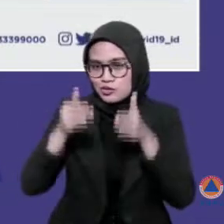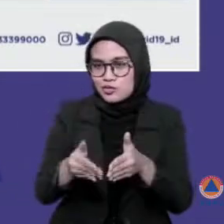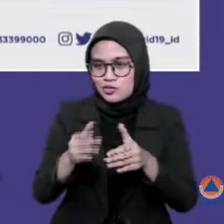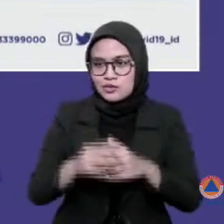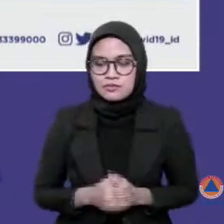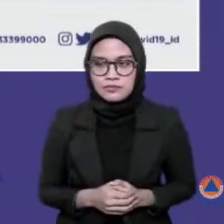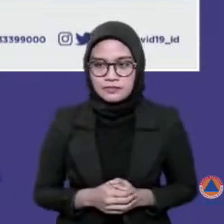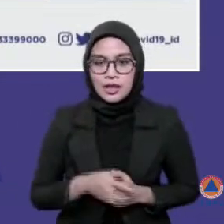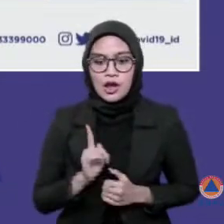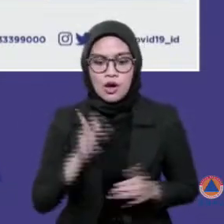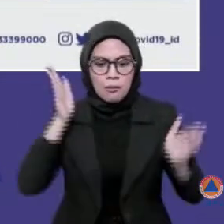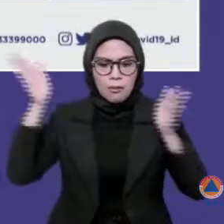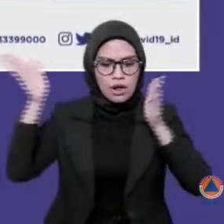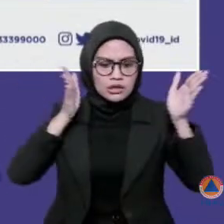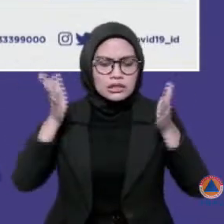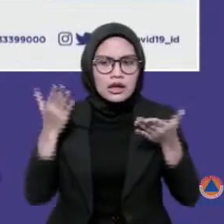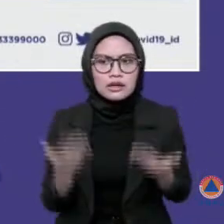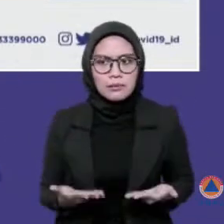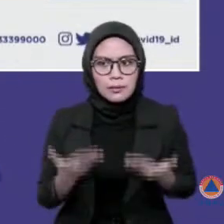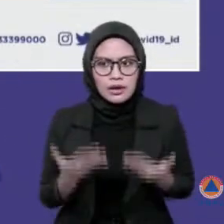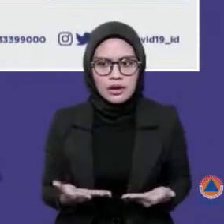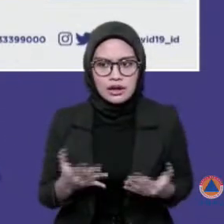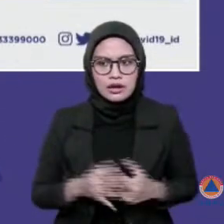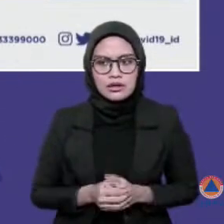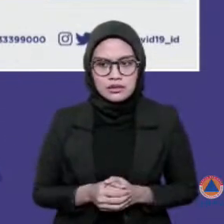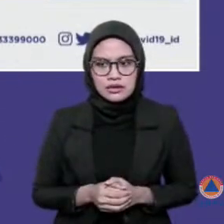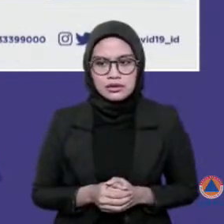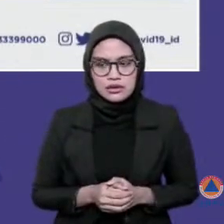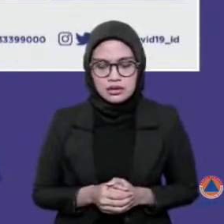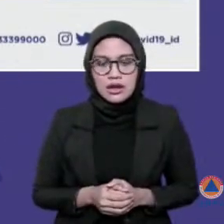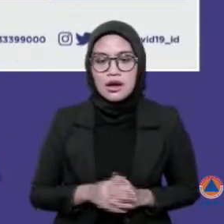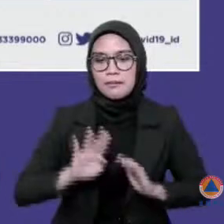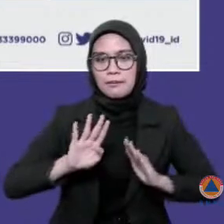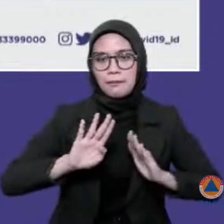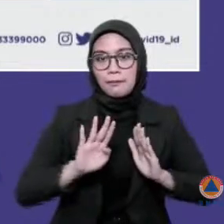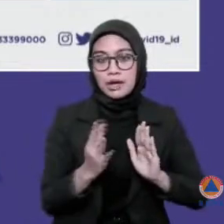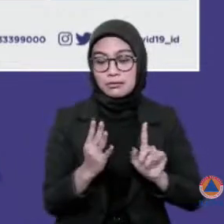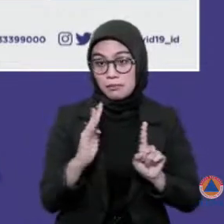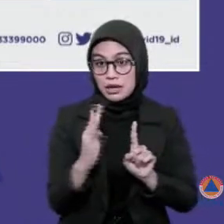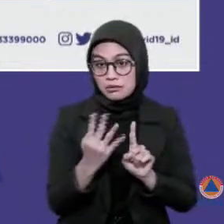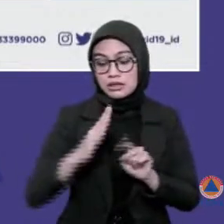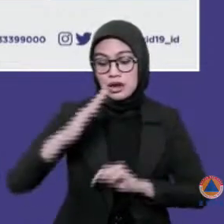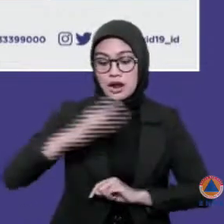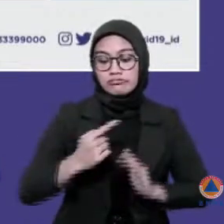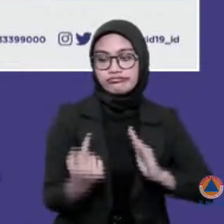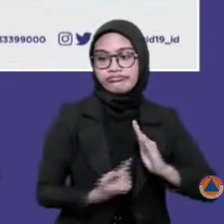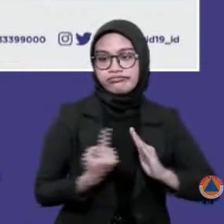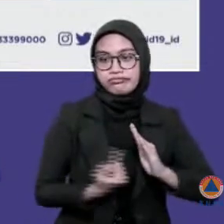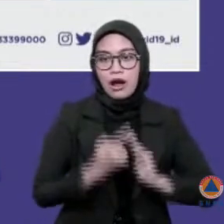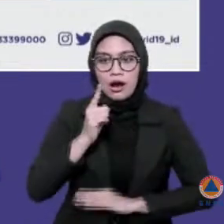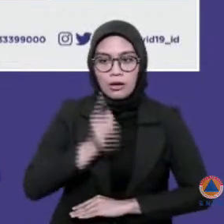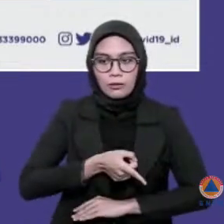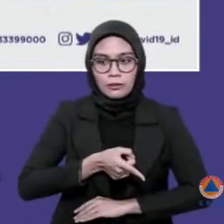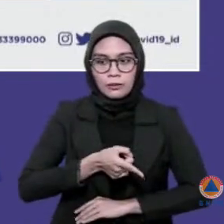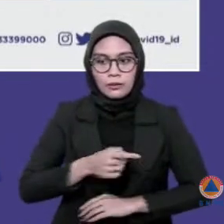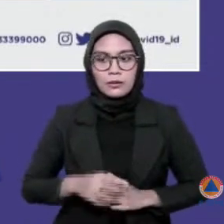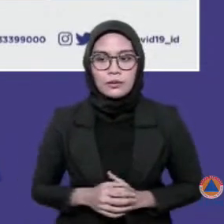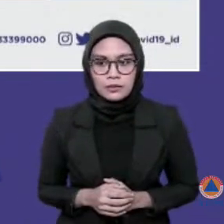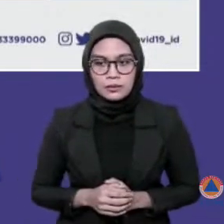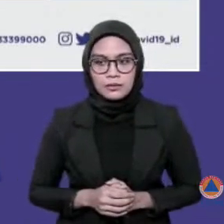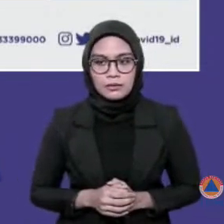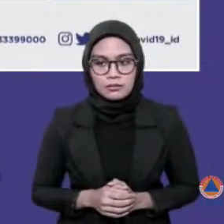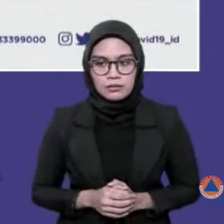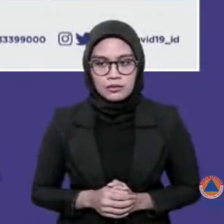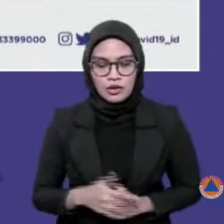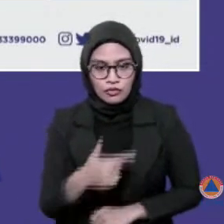And lastly, Malaysia imposed a mandatory 14-day centralized quarantine regardless of vaccination